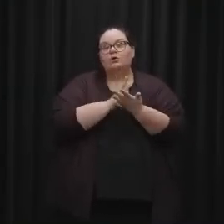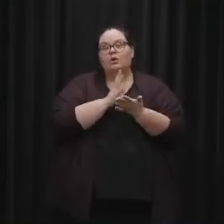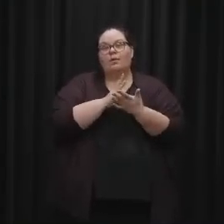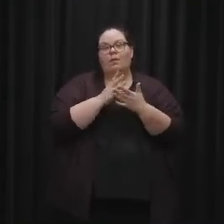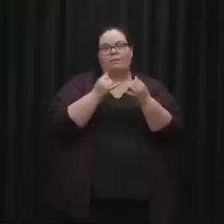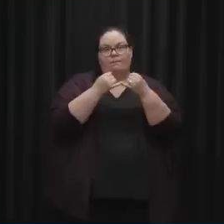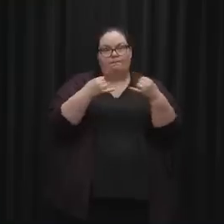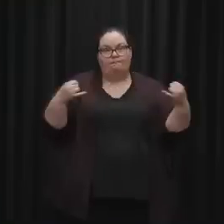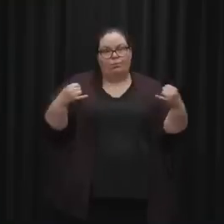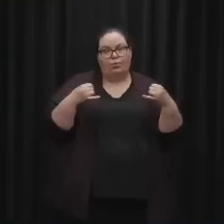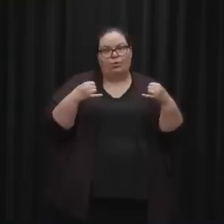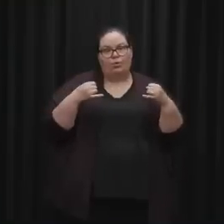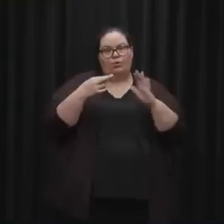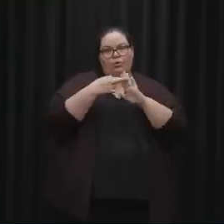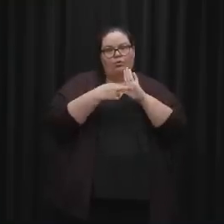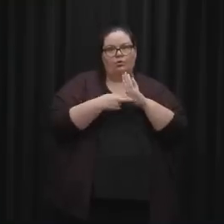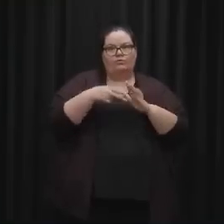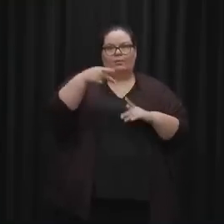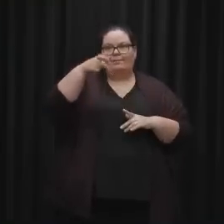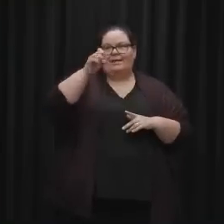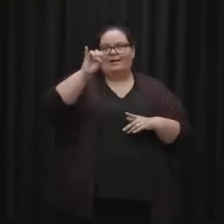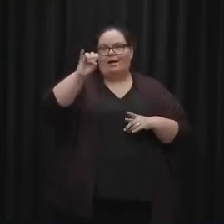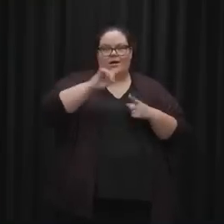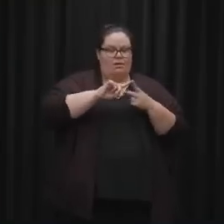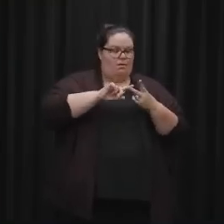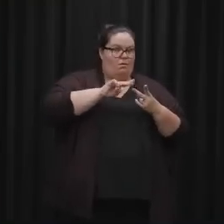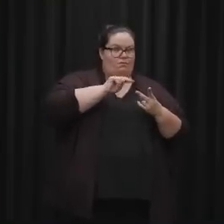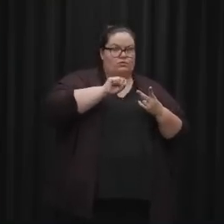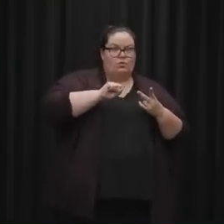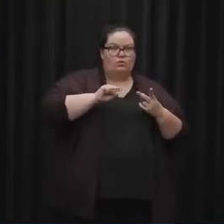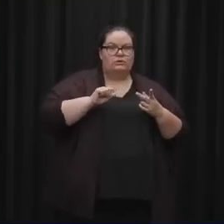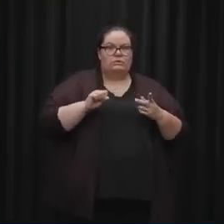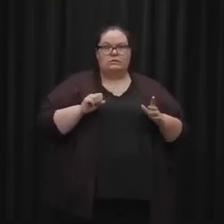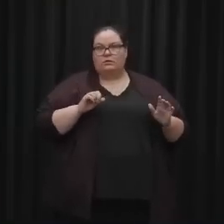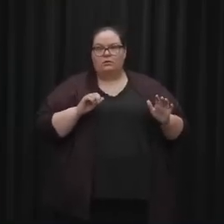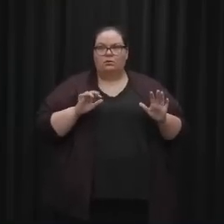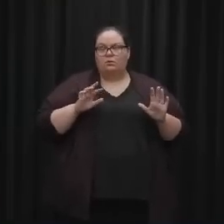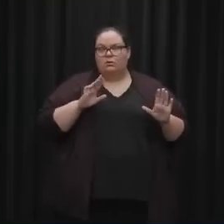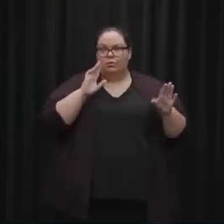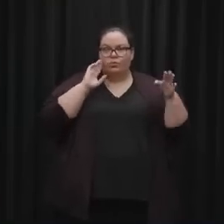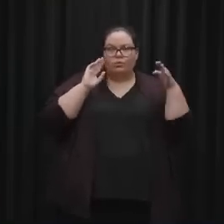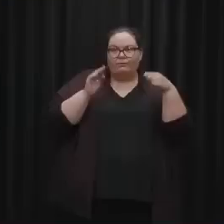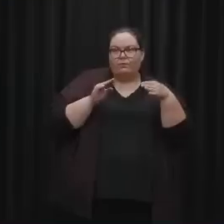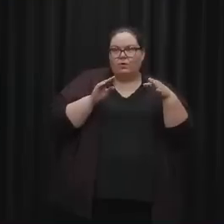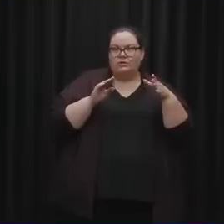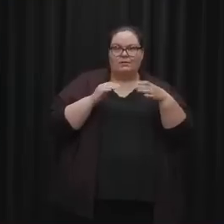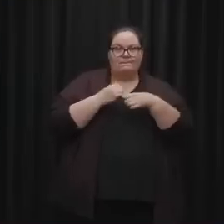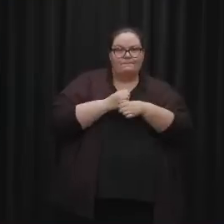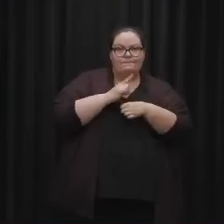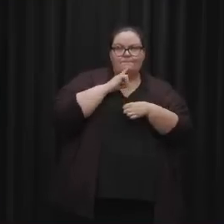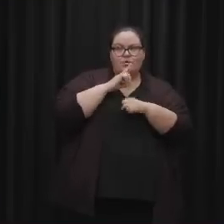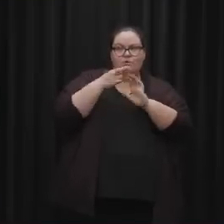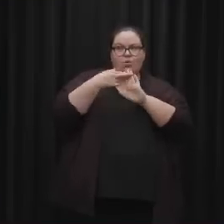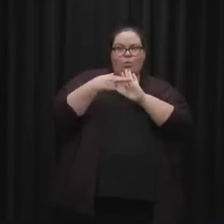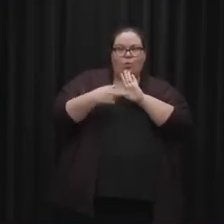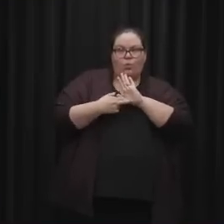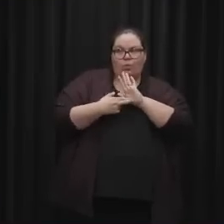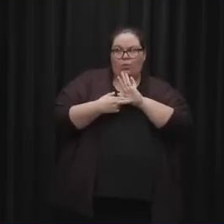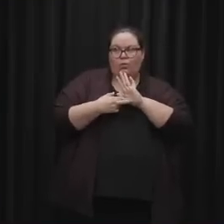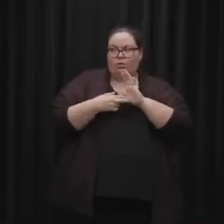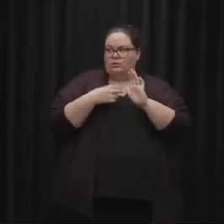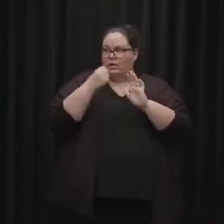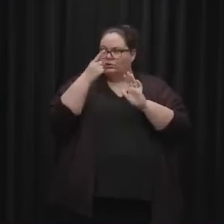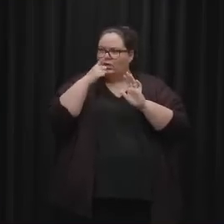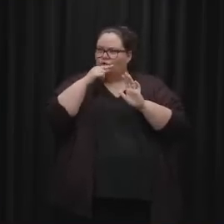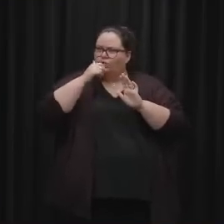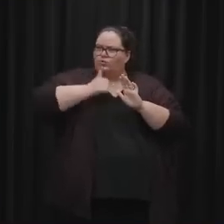our border rules between, let's say, PEI and Nova Scotia, it's putting our efforts into ensuring the rules and understanding more about